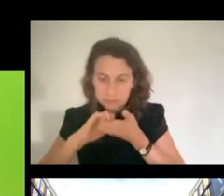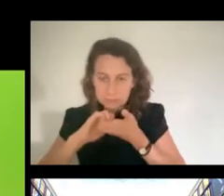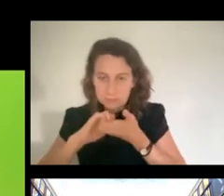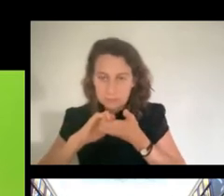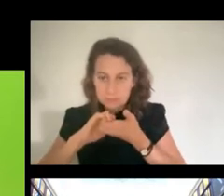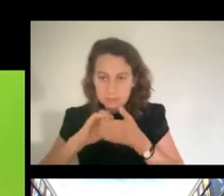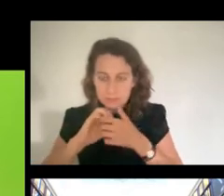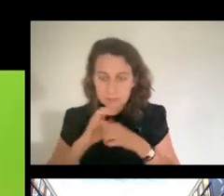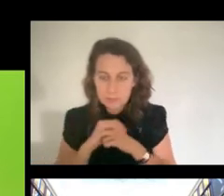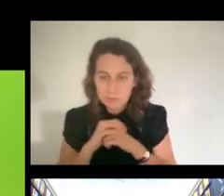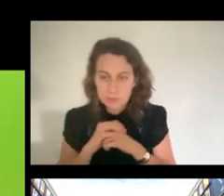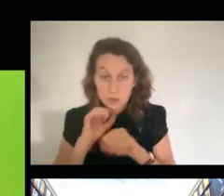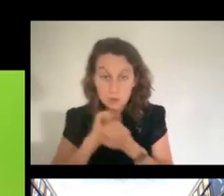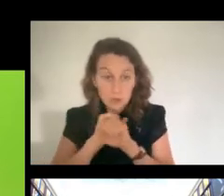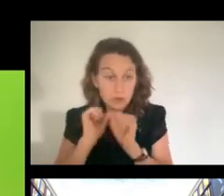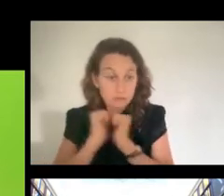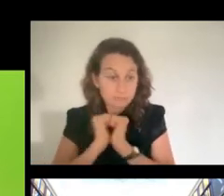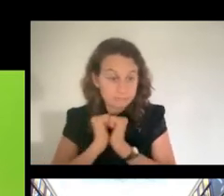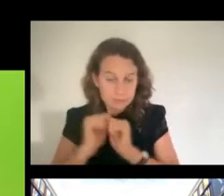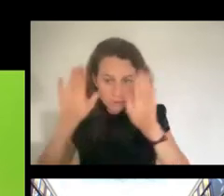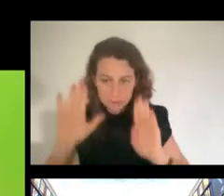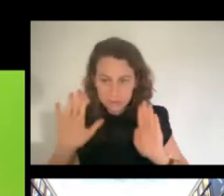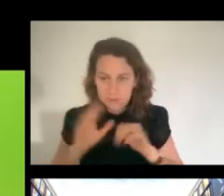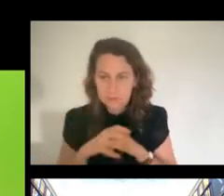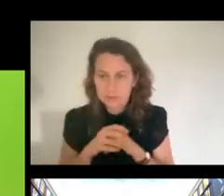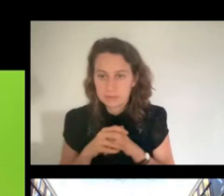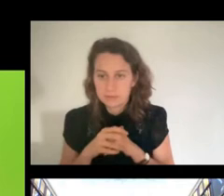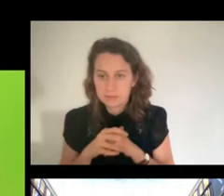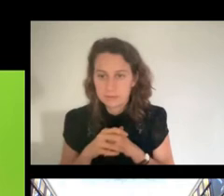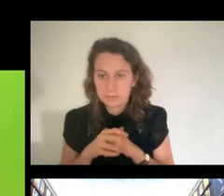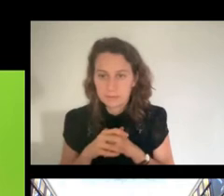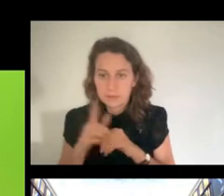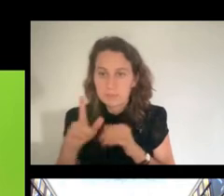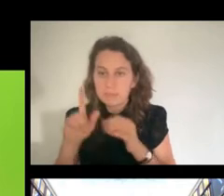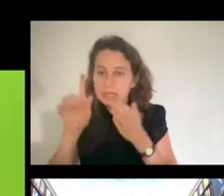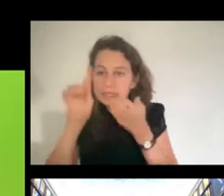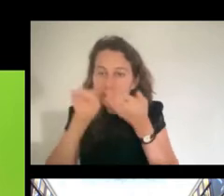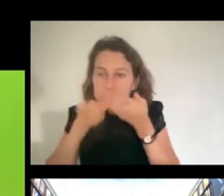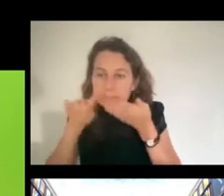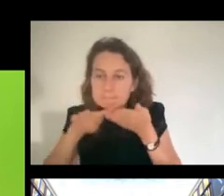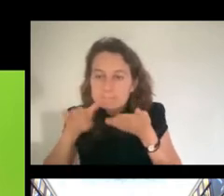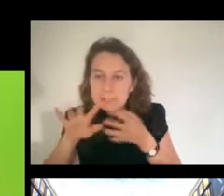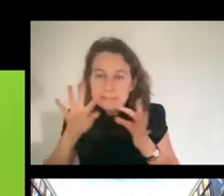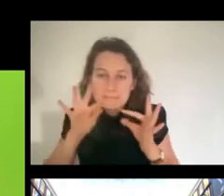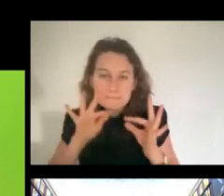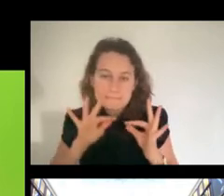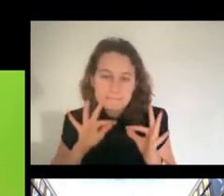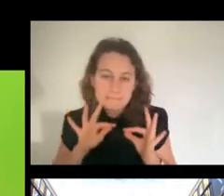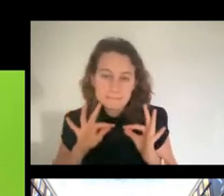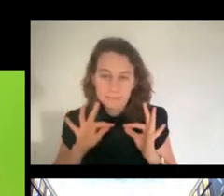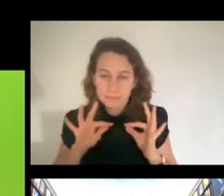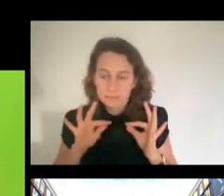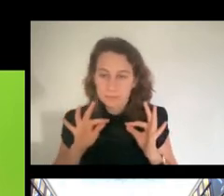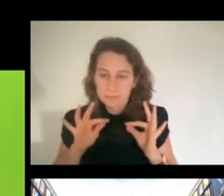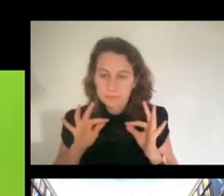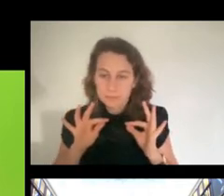work great together, but, you know, there's a synergy, but with the critiquing part, it's always what